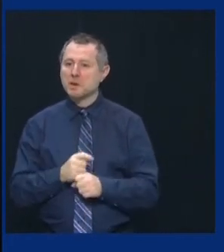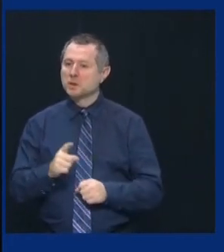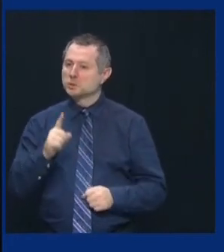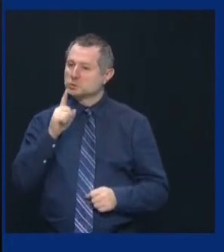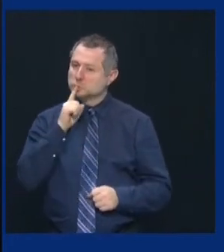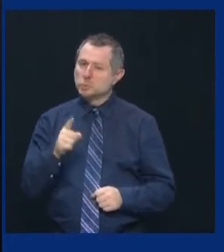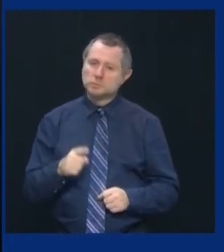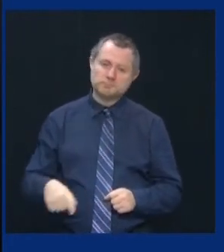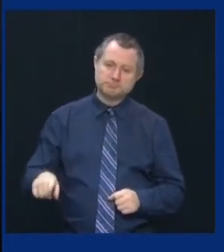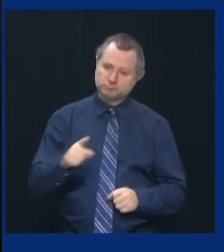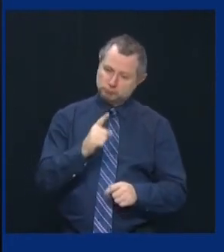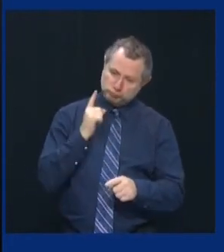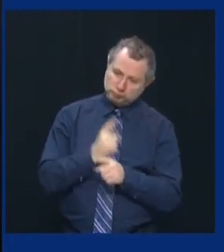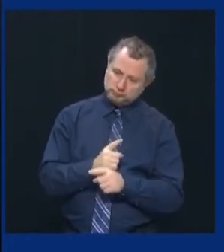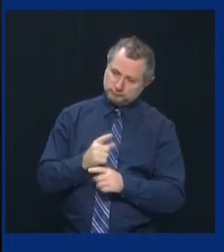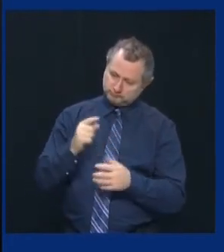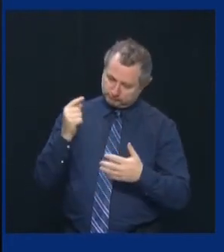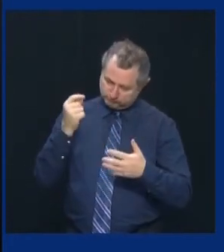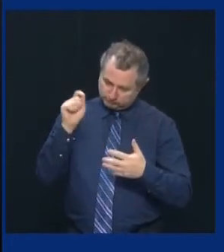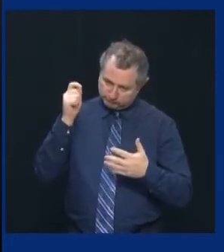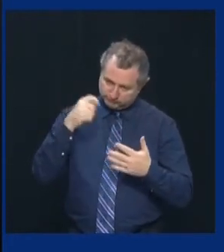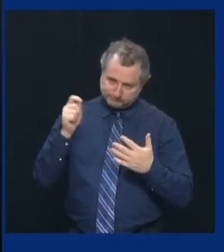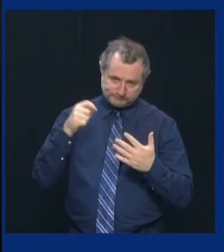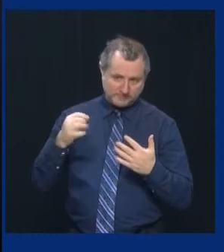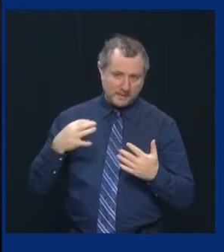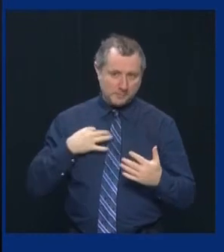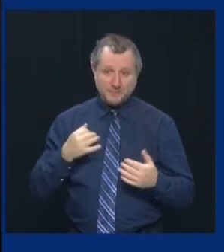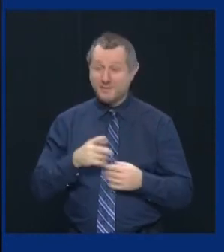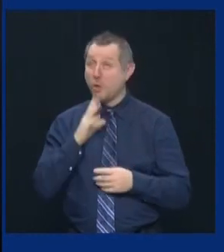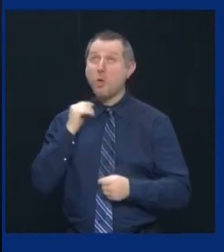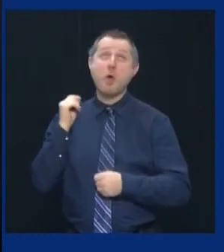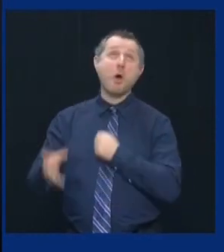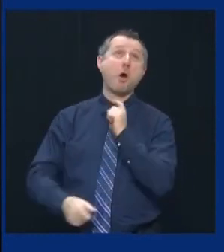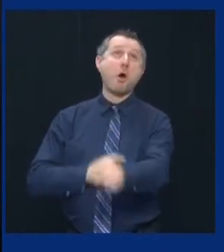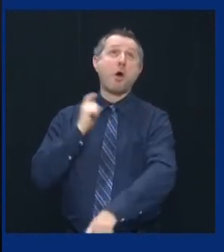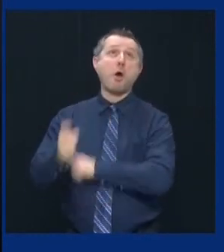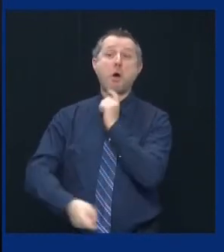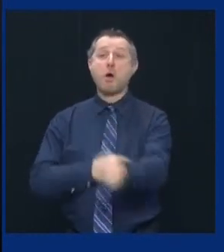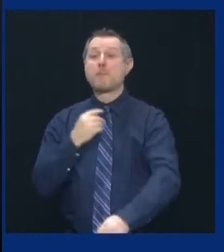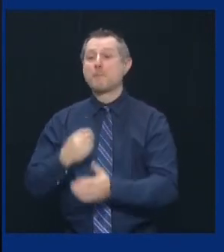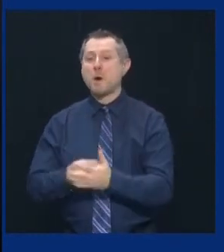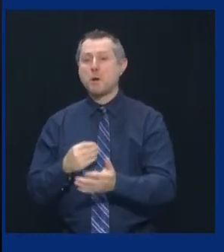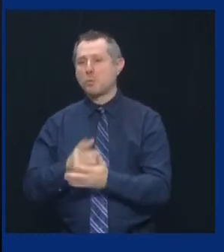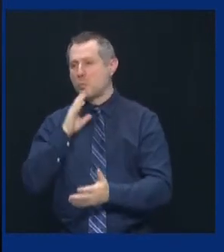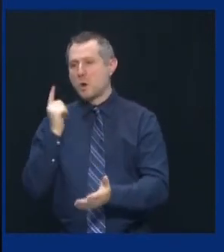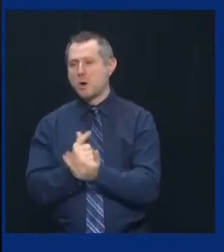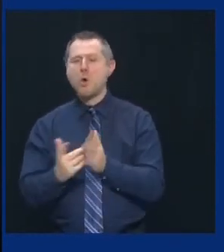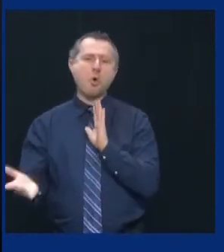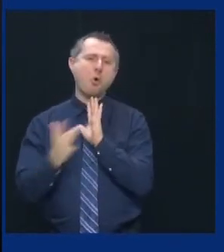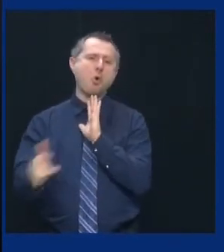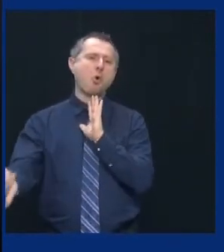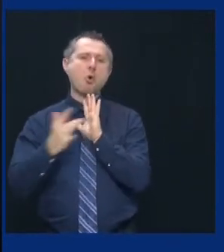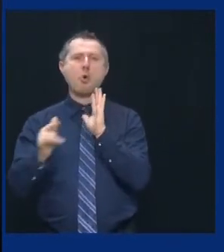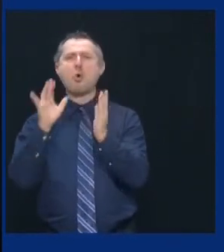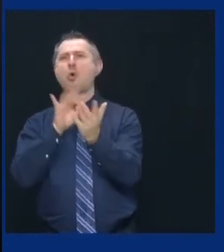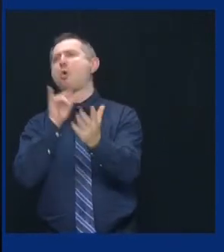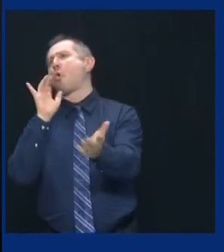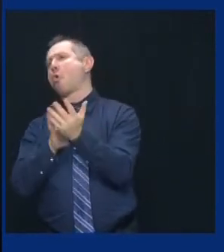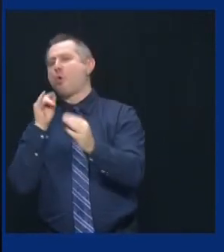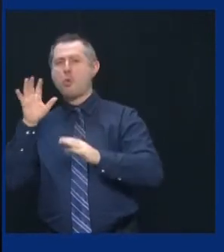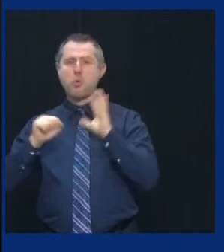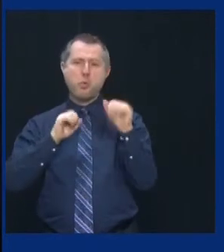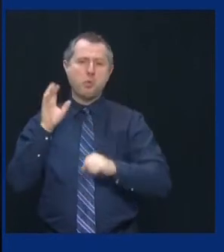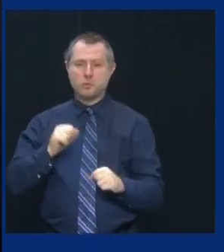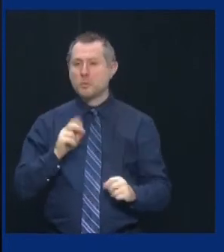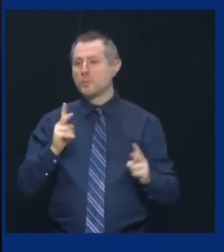they're eligible, what's going to happen, as sure as night follows day, is you're going to have people who